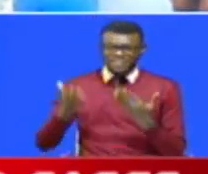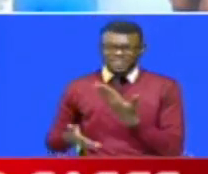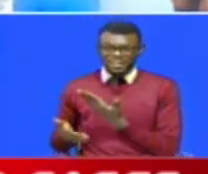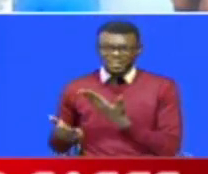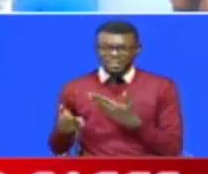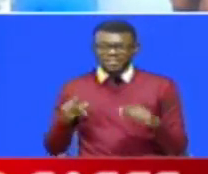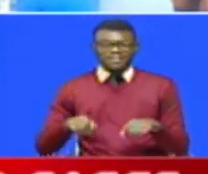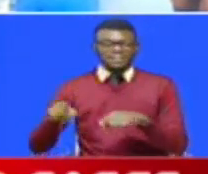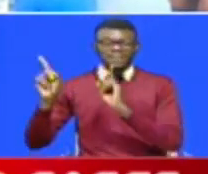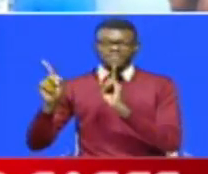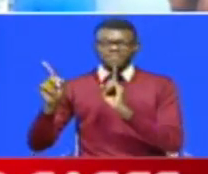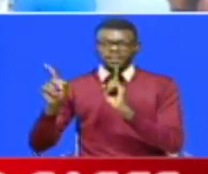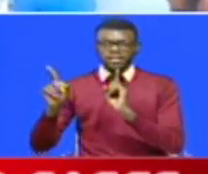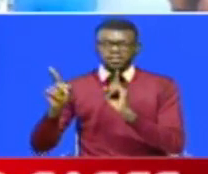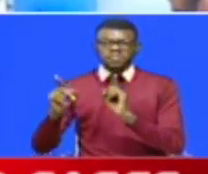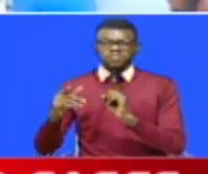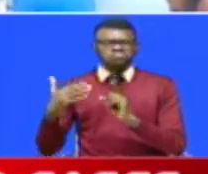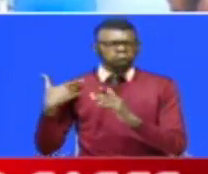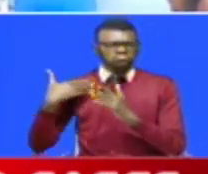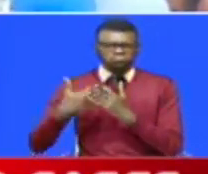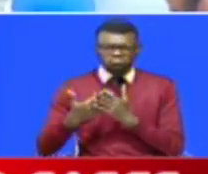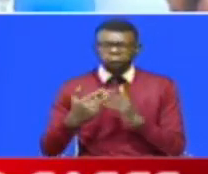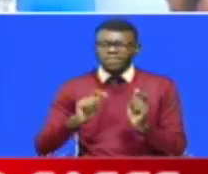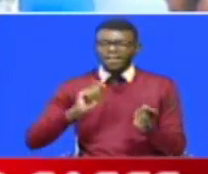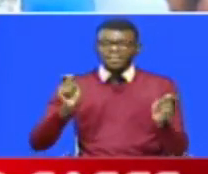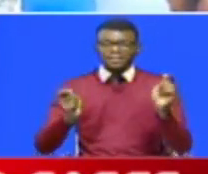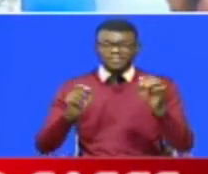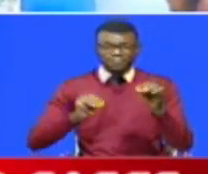She has been a change management leader,